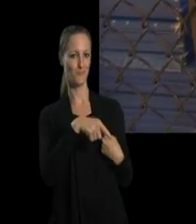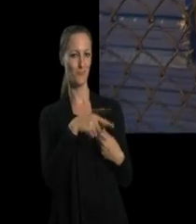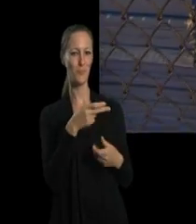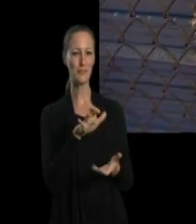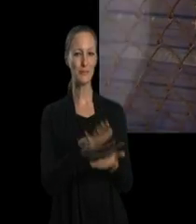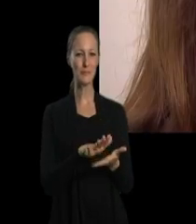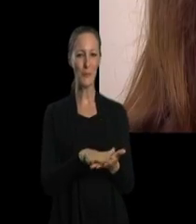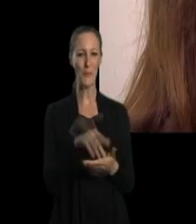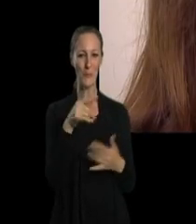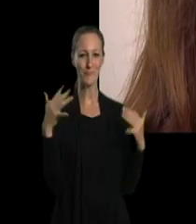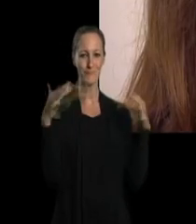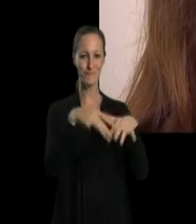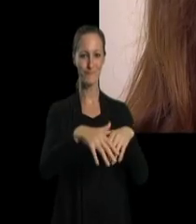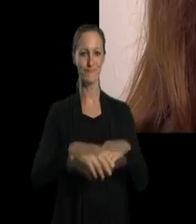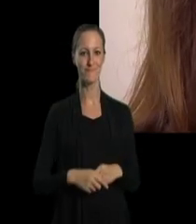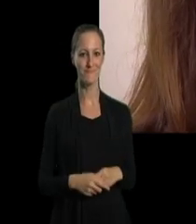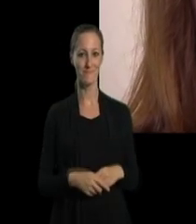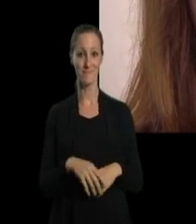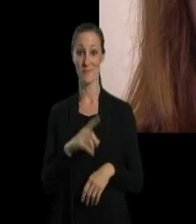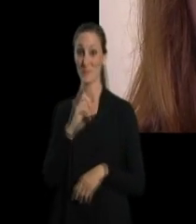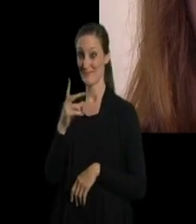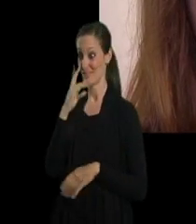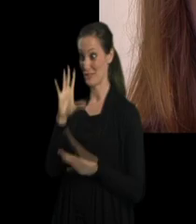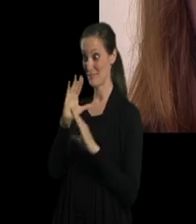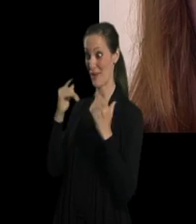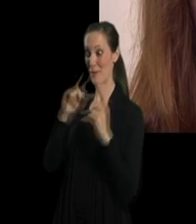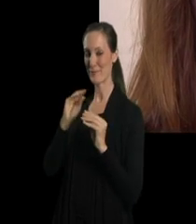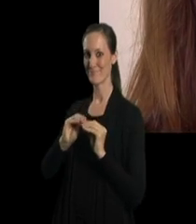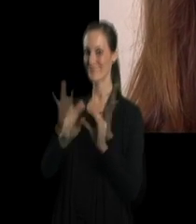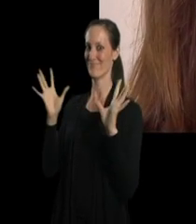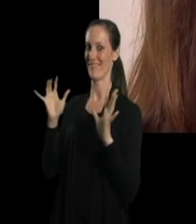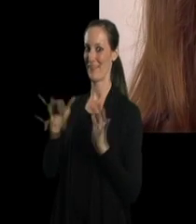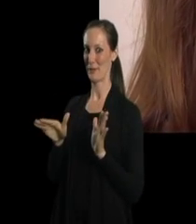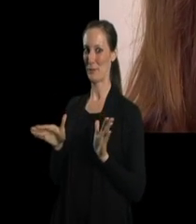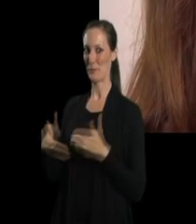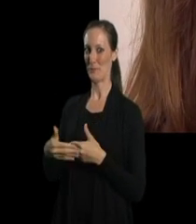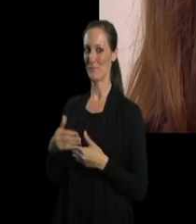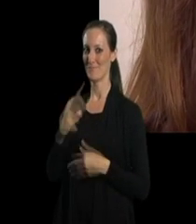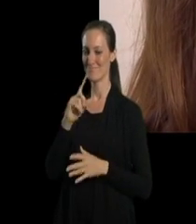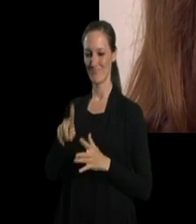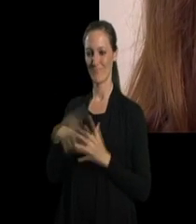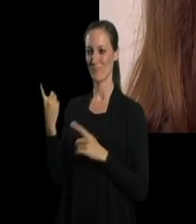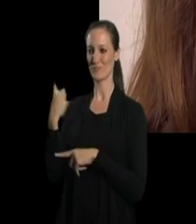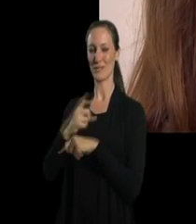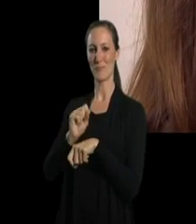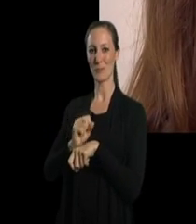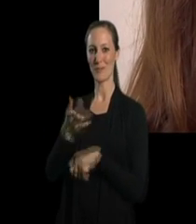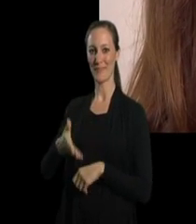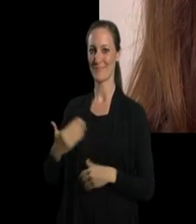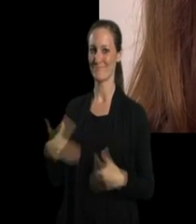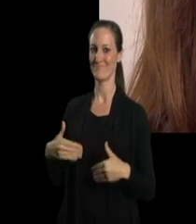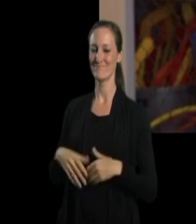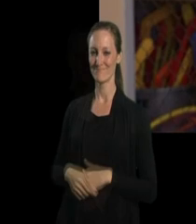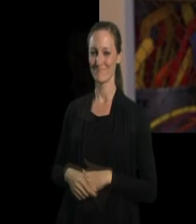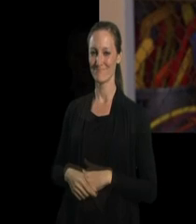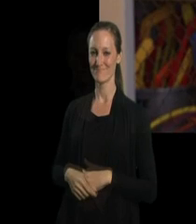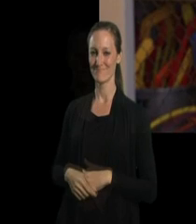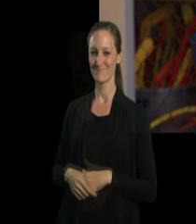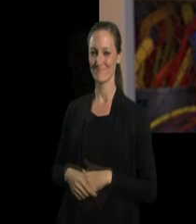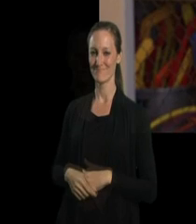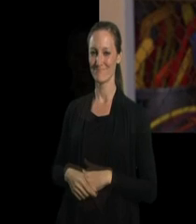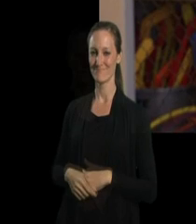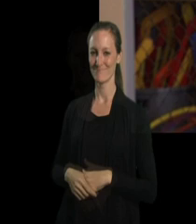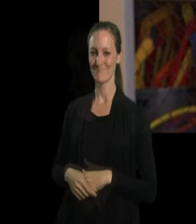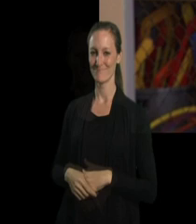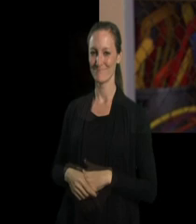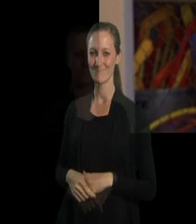for preschoolers. And if you've seen Erin's smile, she lit up the day that she first started volunteering in that program. Erin